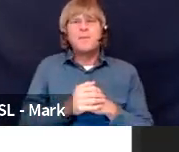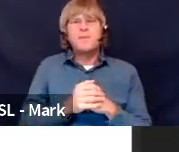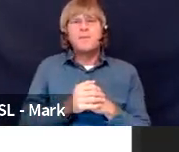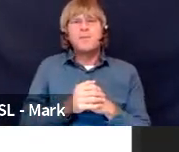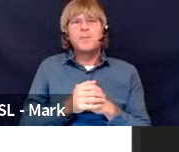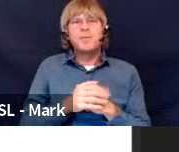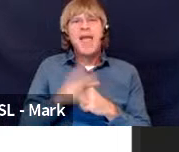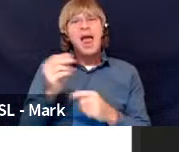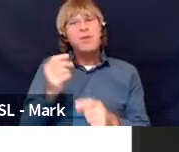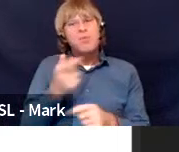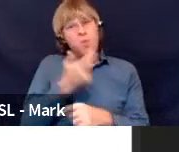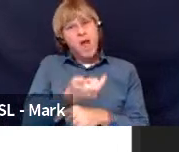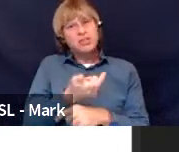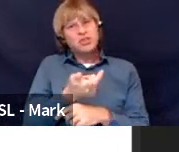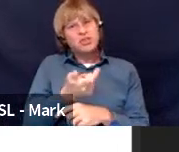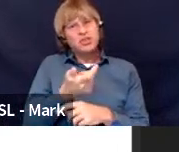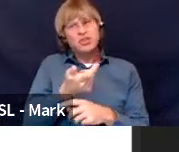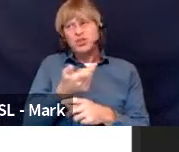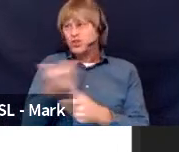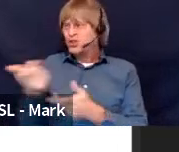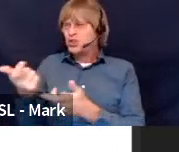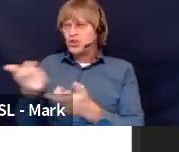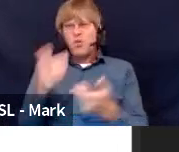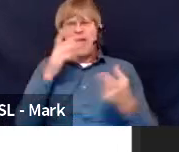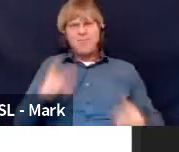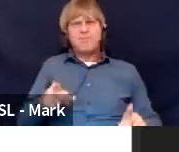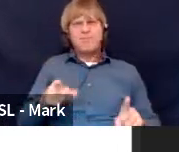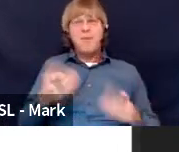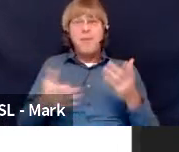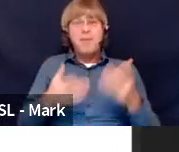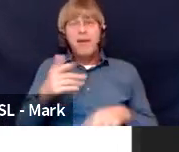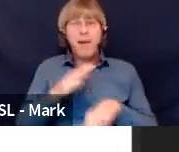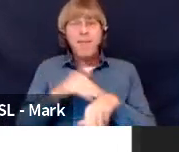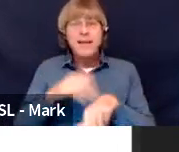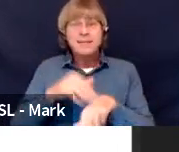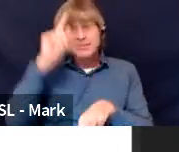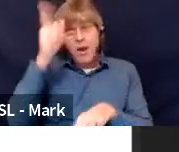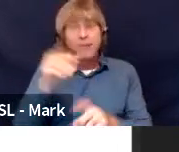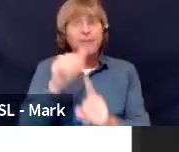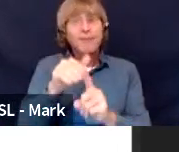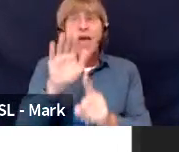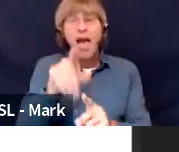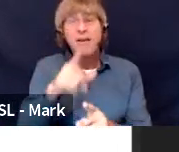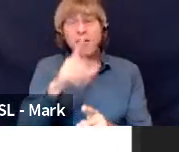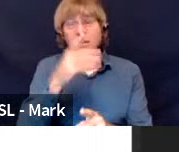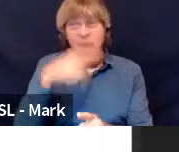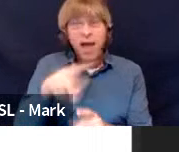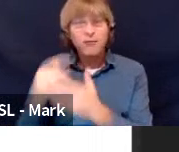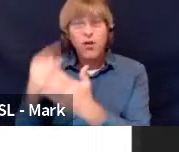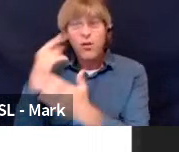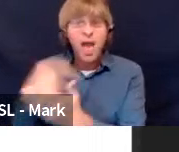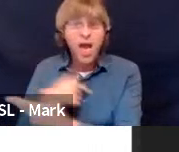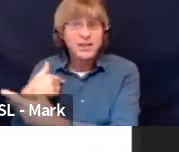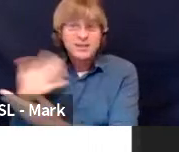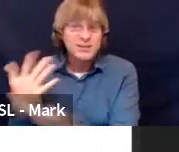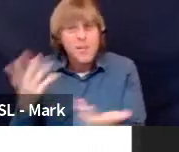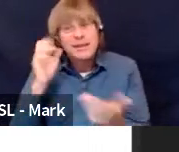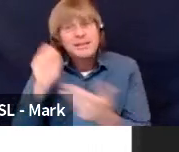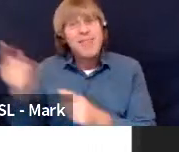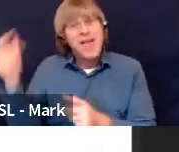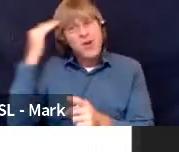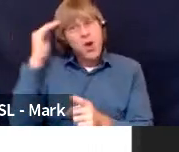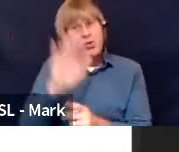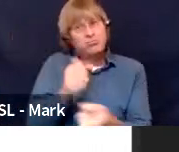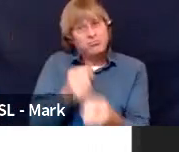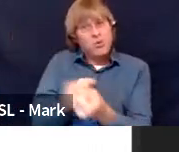and watch the things that happen. You might have PetSmart coming in after you, like, hey, can you do this piece for us? Because they know where